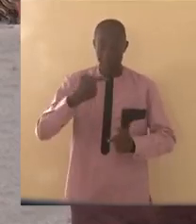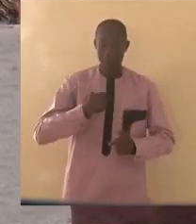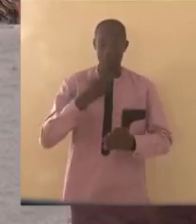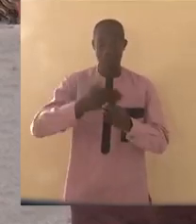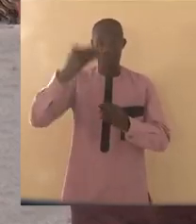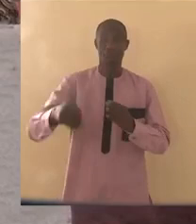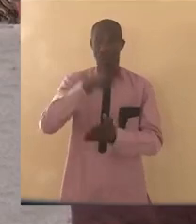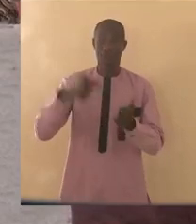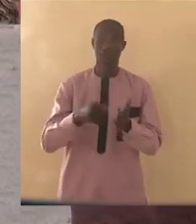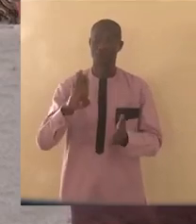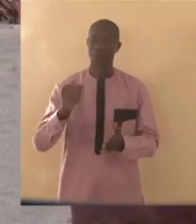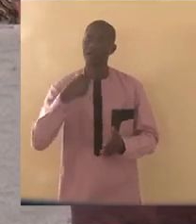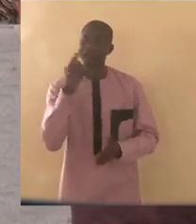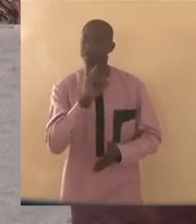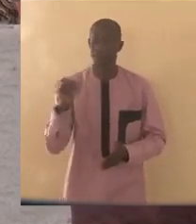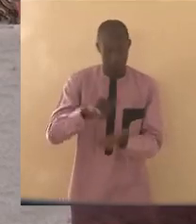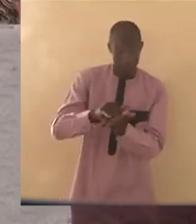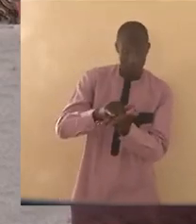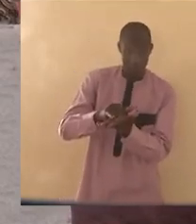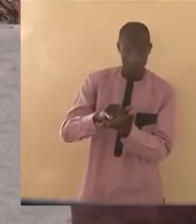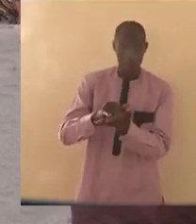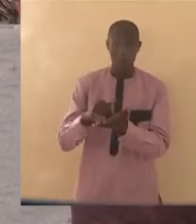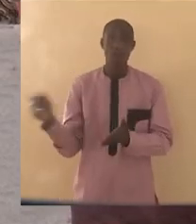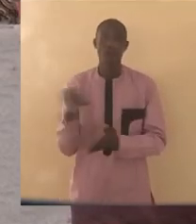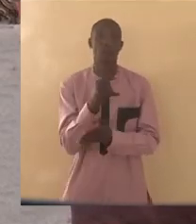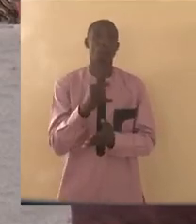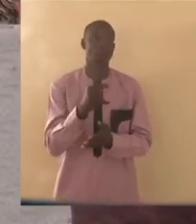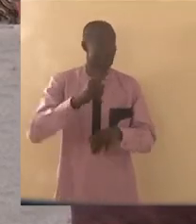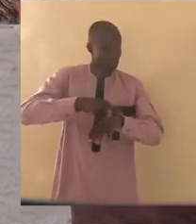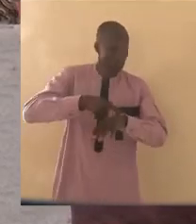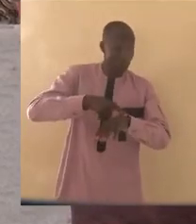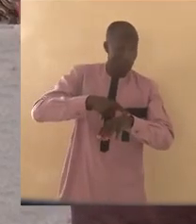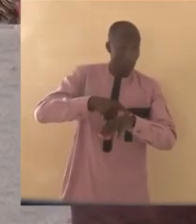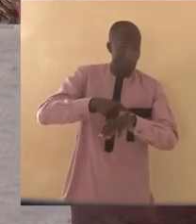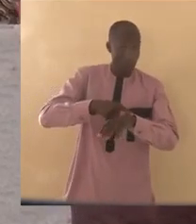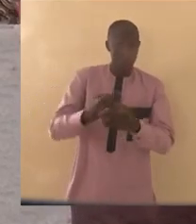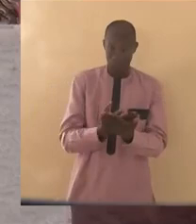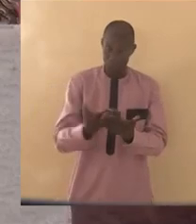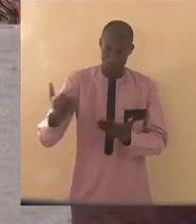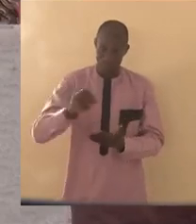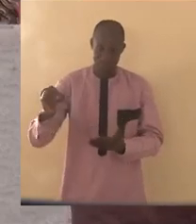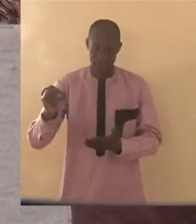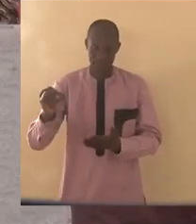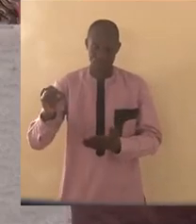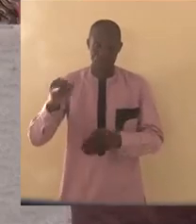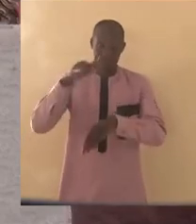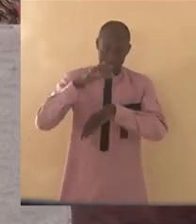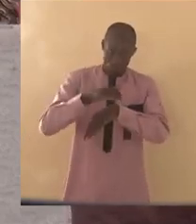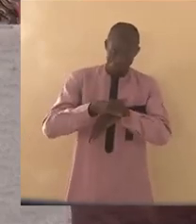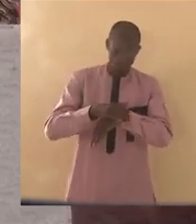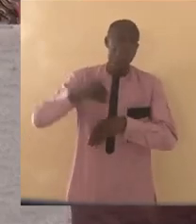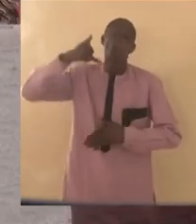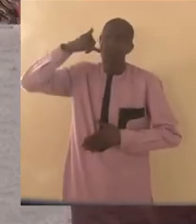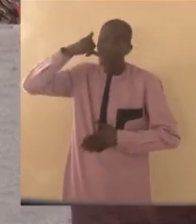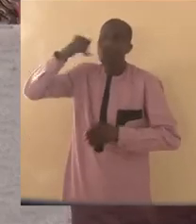Let me conclude this by saying that the amount of time that we are spending, a lot of us are spending